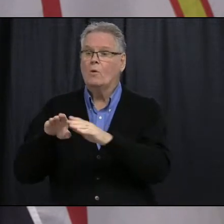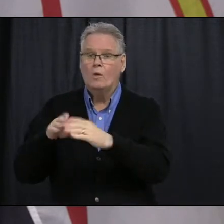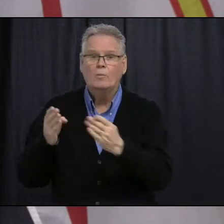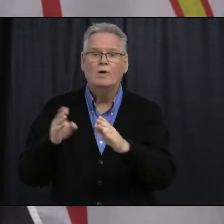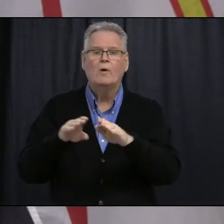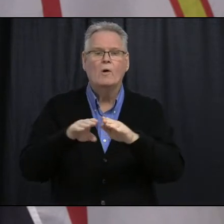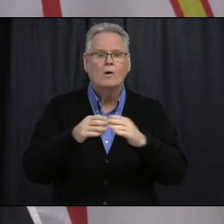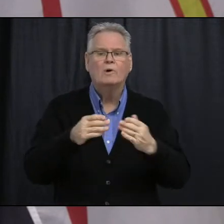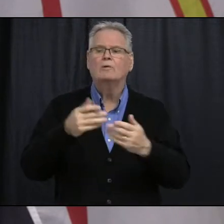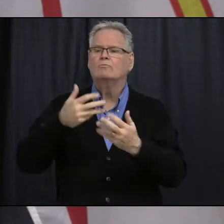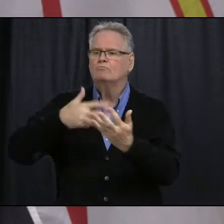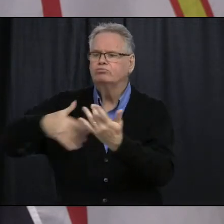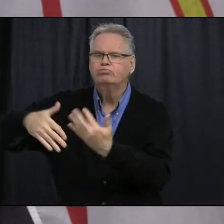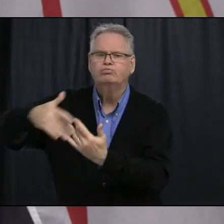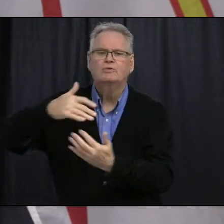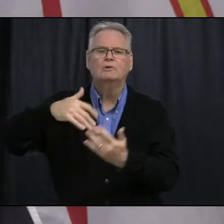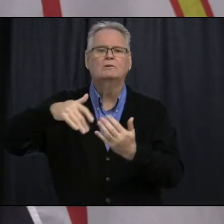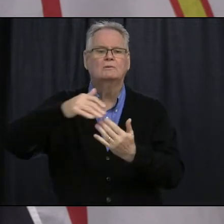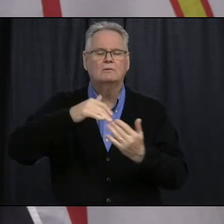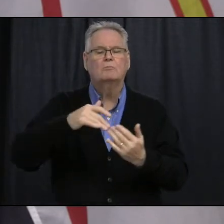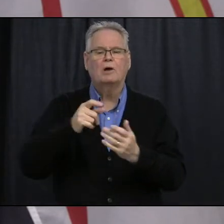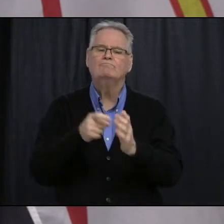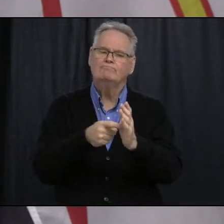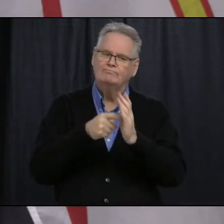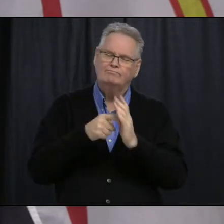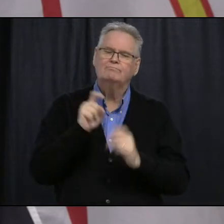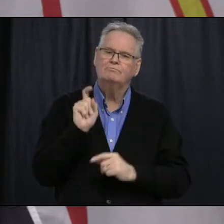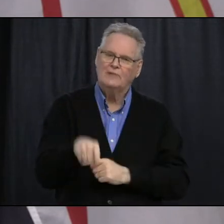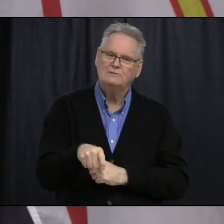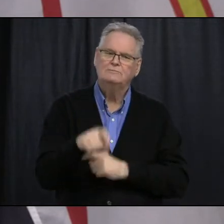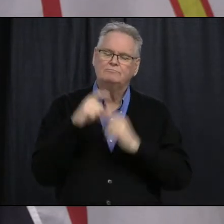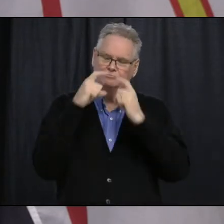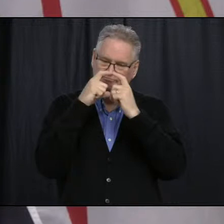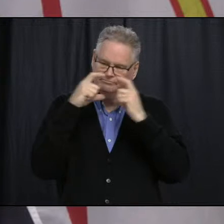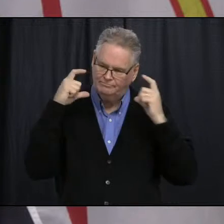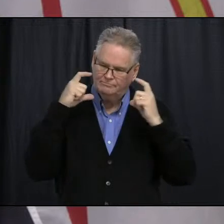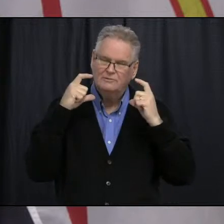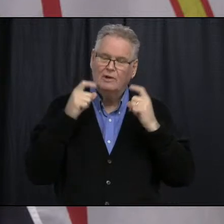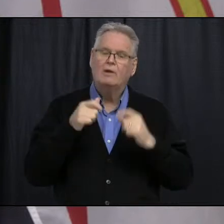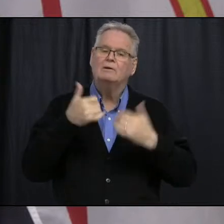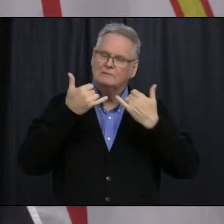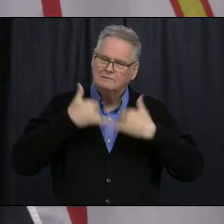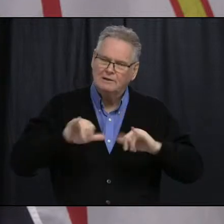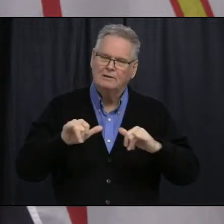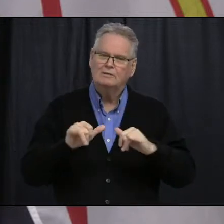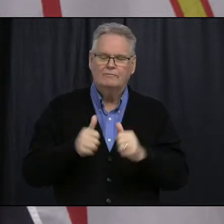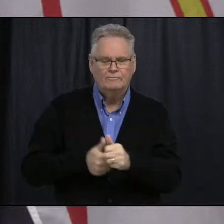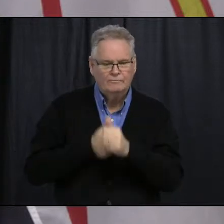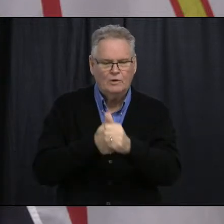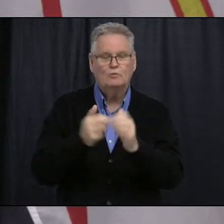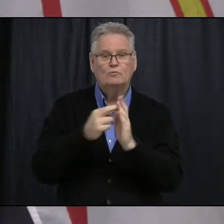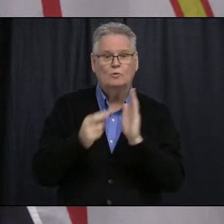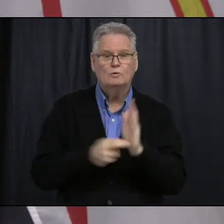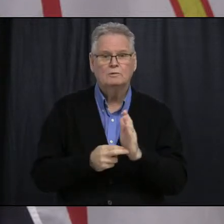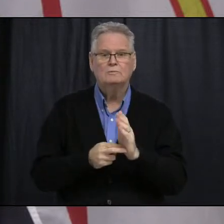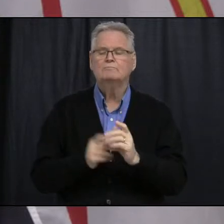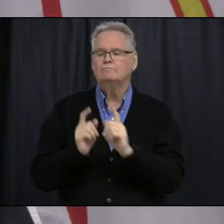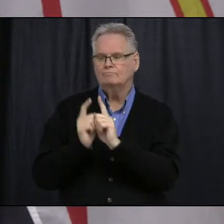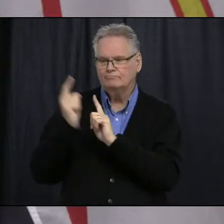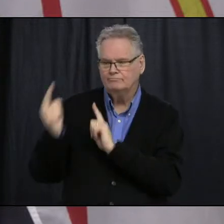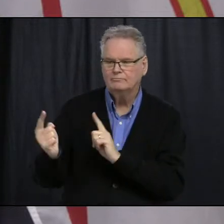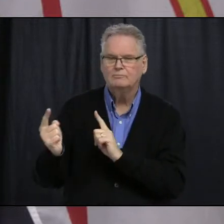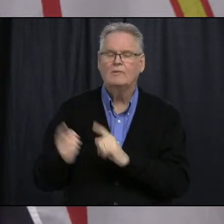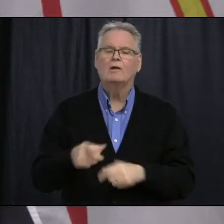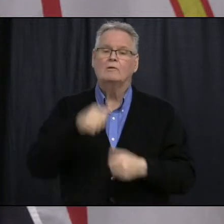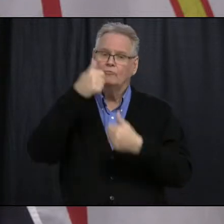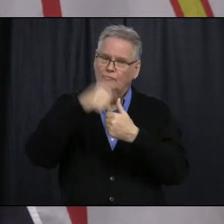those who are not your close contacts, wash your hands or use hand sanitizer when entering and leaving public spaces, choose outdoor